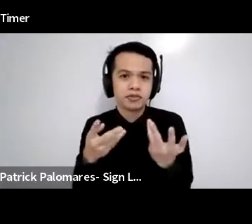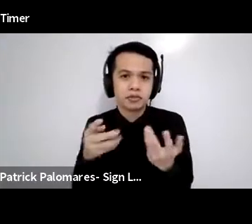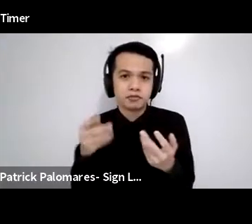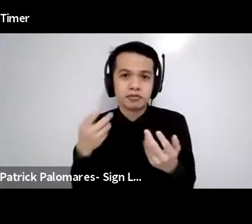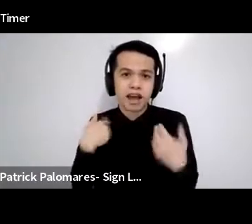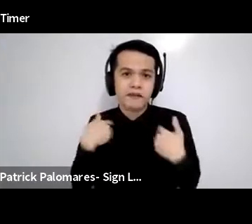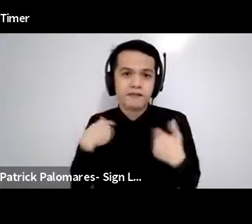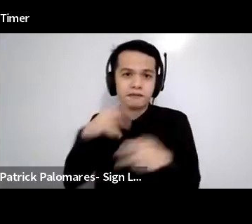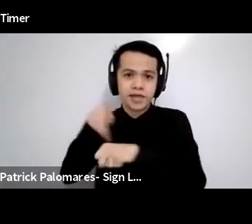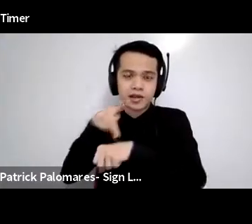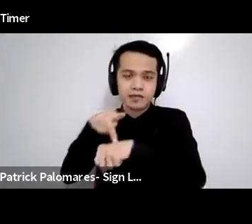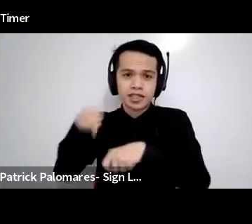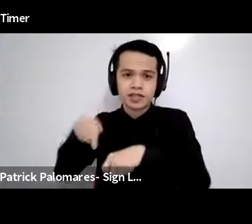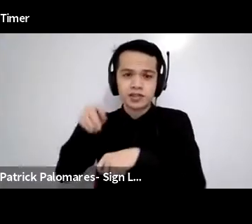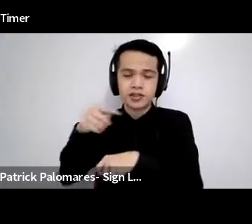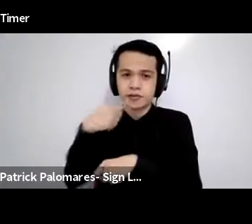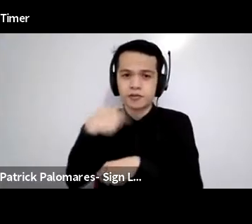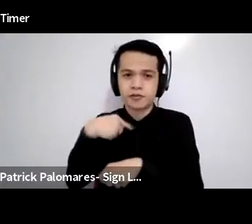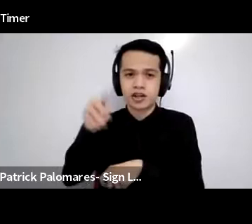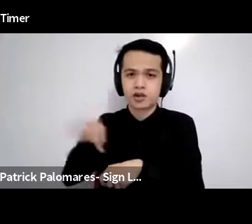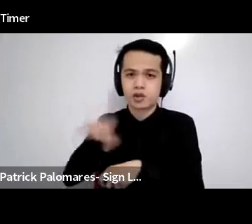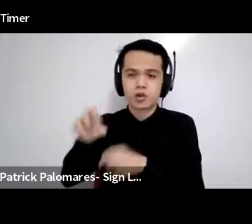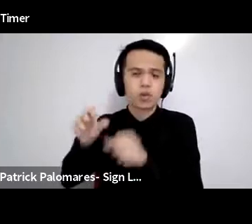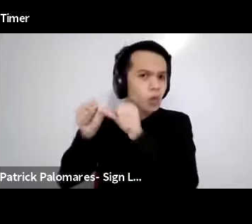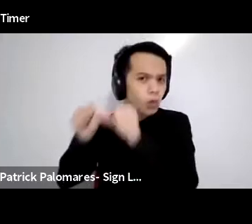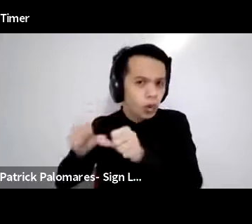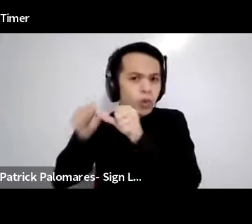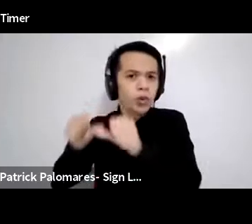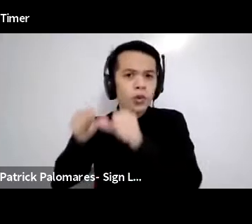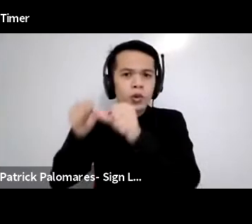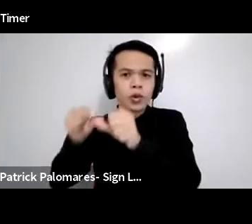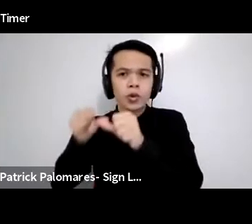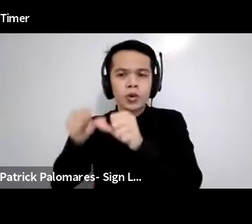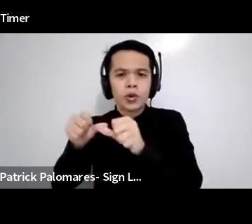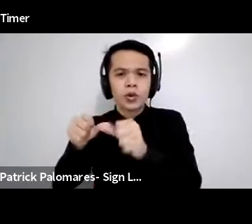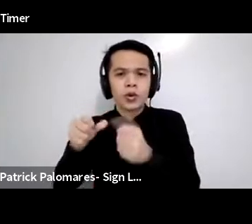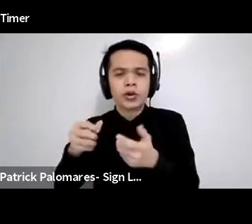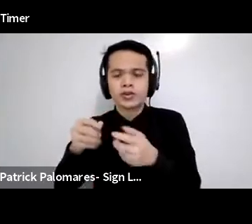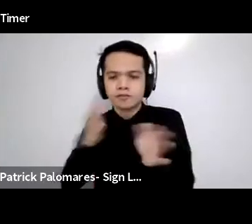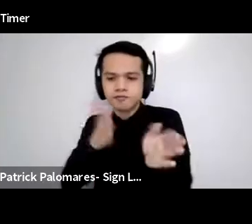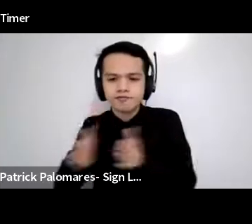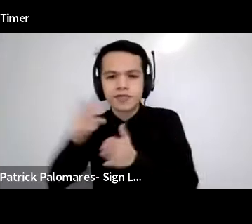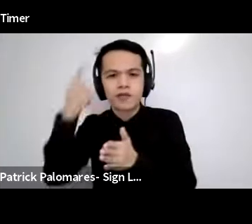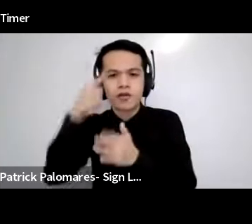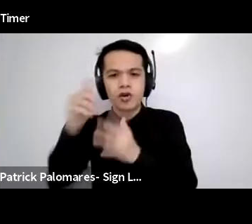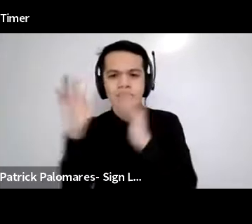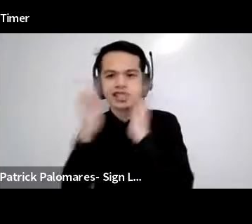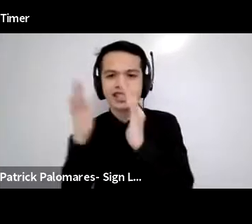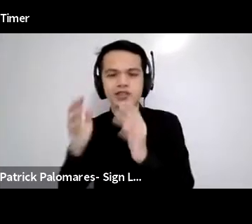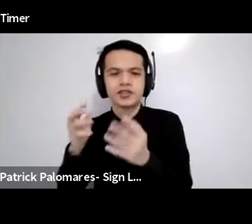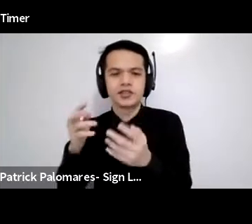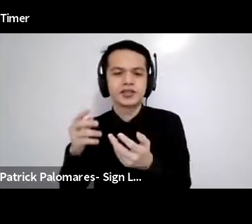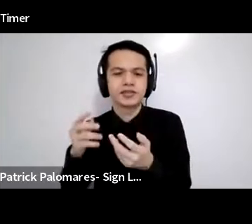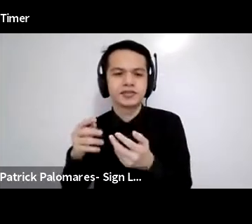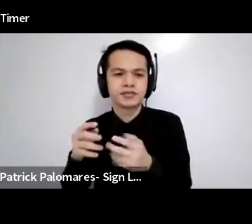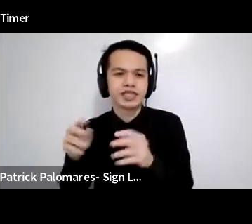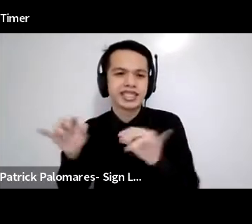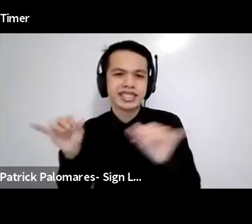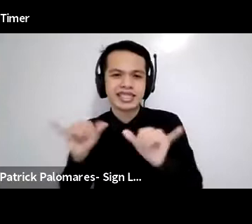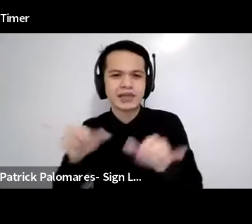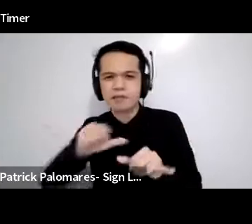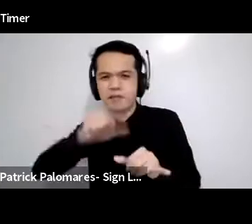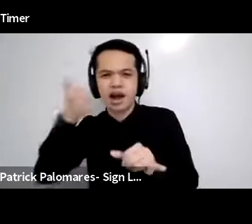Cross in the Philippines, you know, continued their disaster risk reduction, disaster preparedness initiatives, as well as